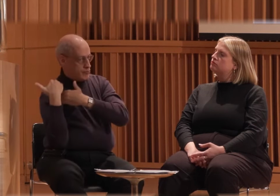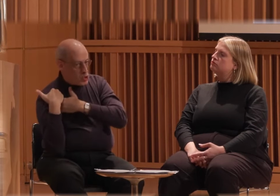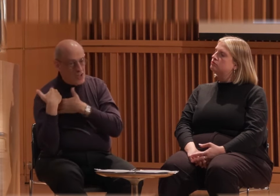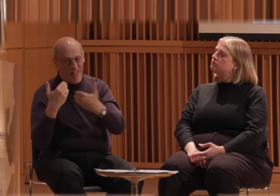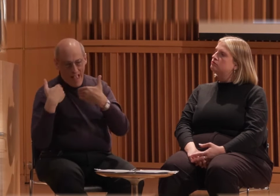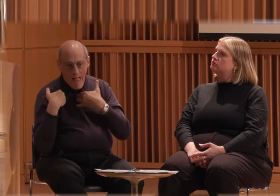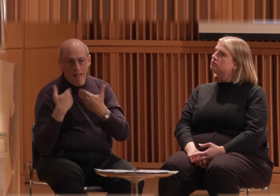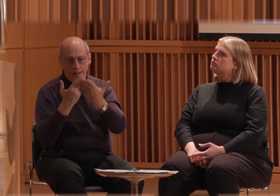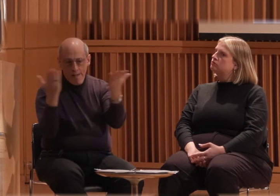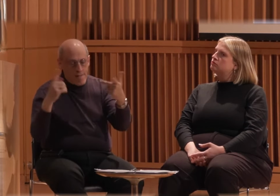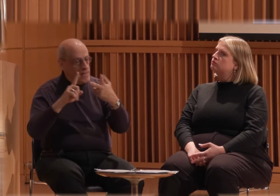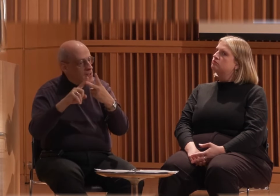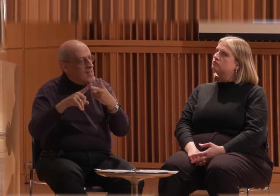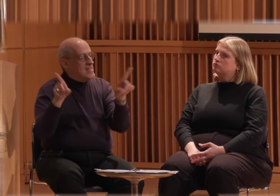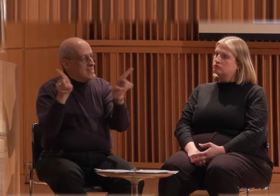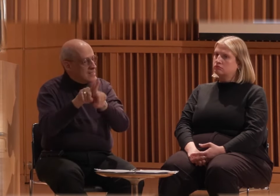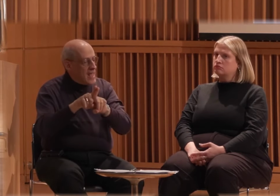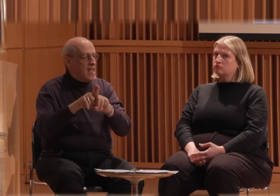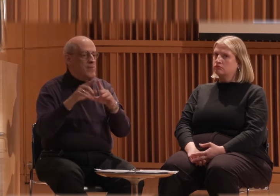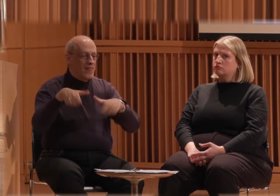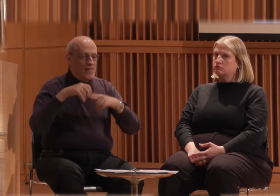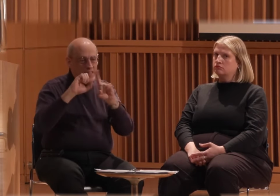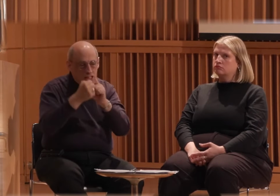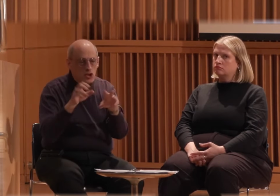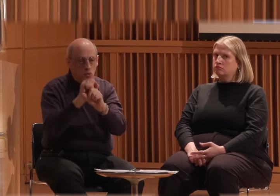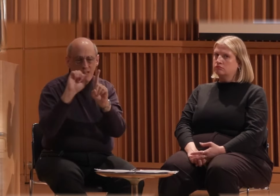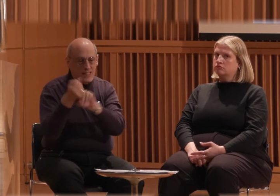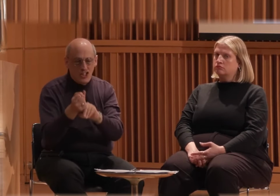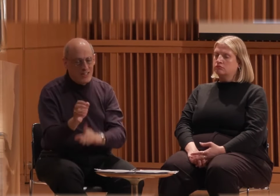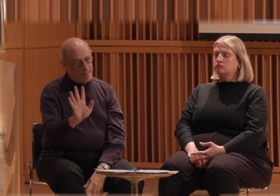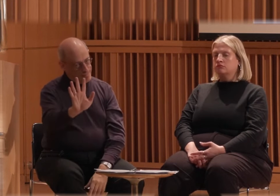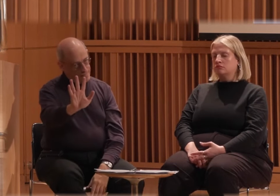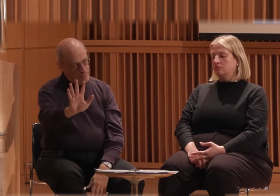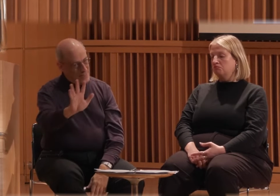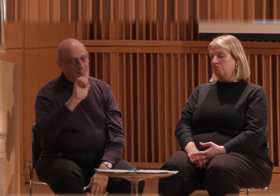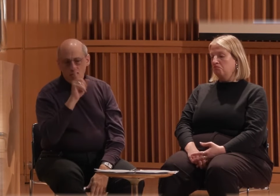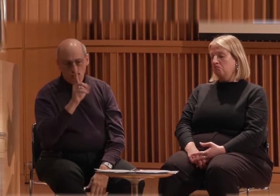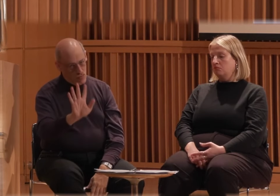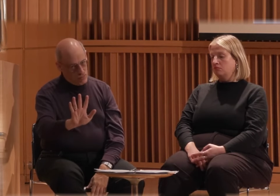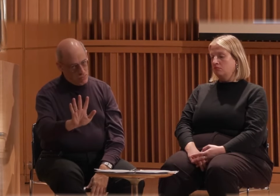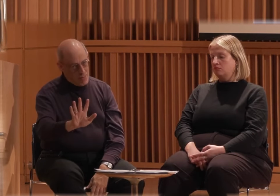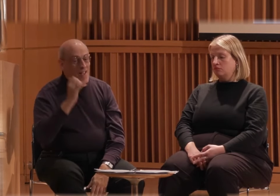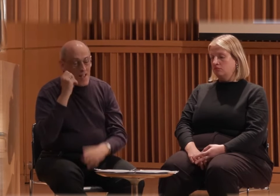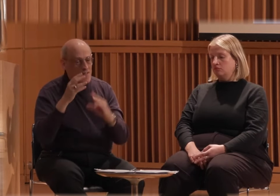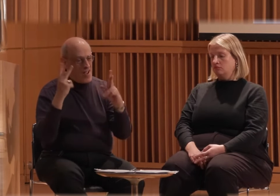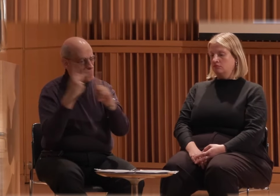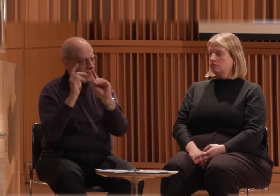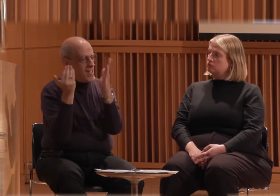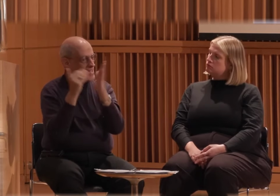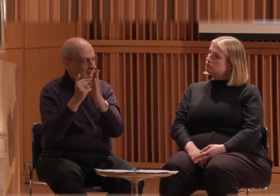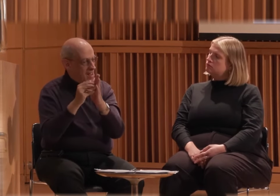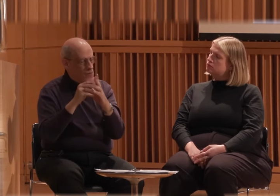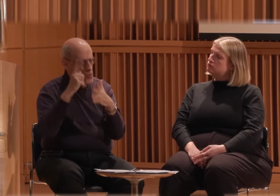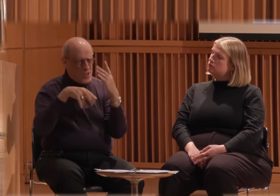and is in the same sort of living and working conditions, and that is decidedly not true. So if I were to recalculate the R-naught for